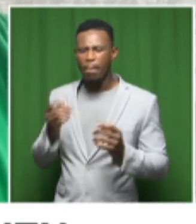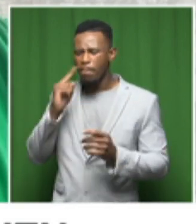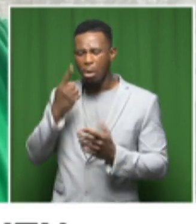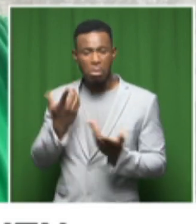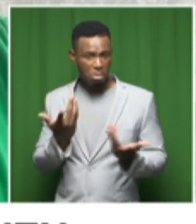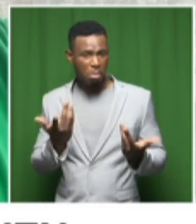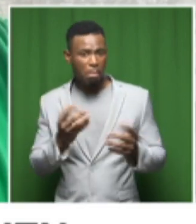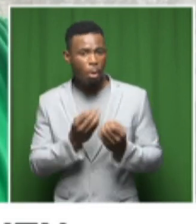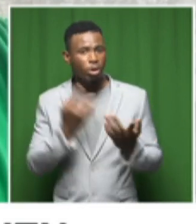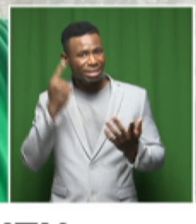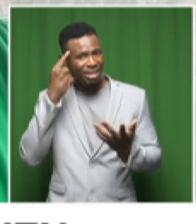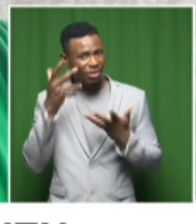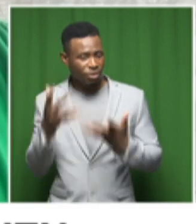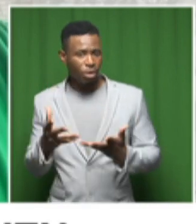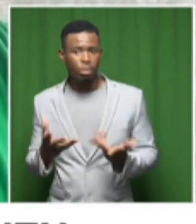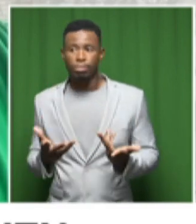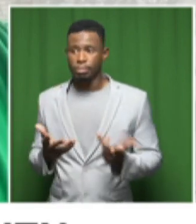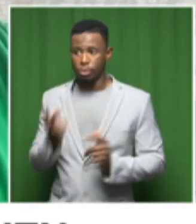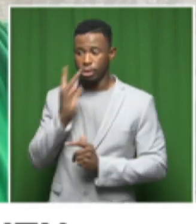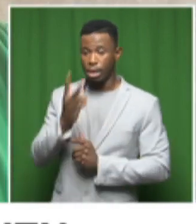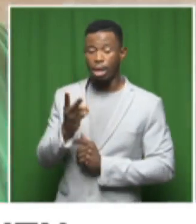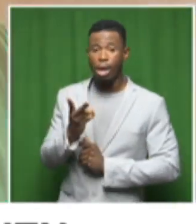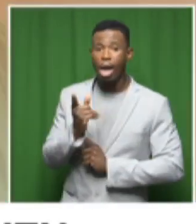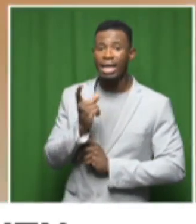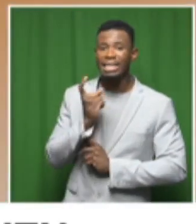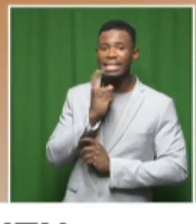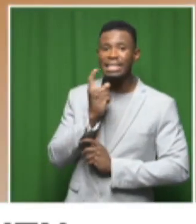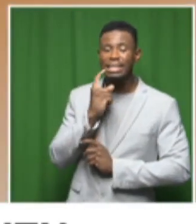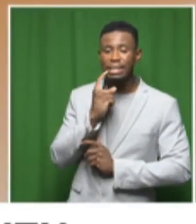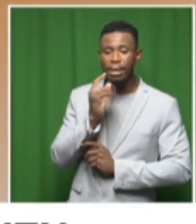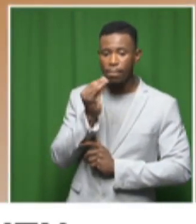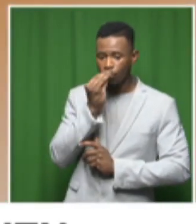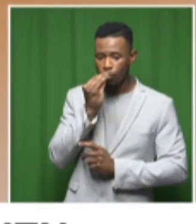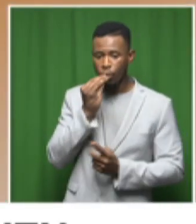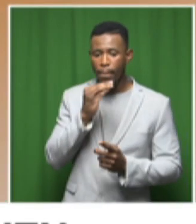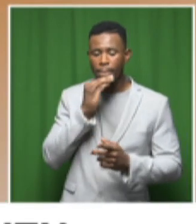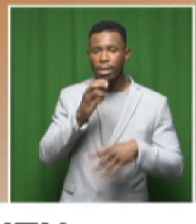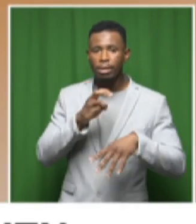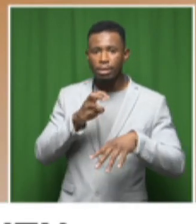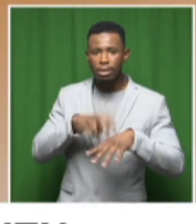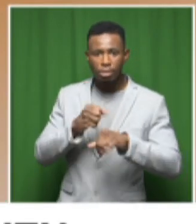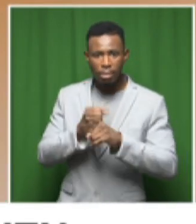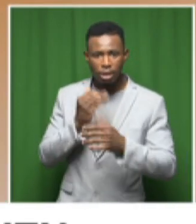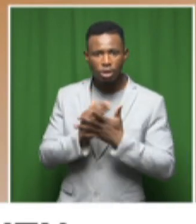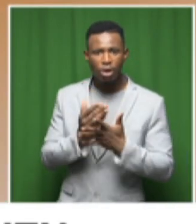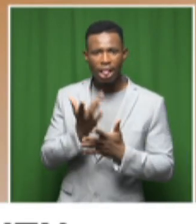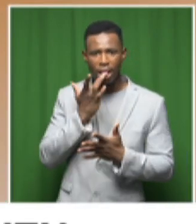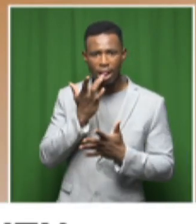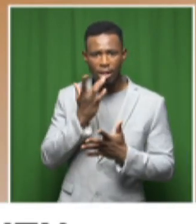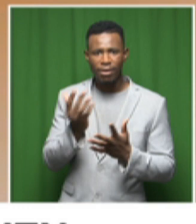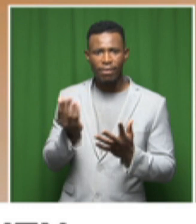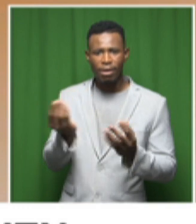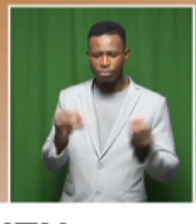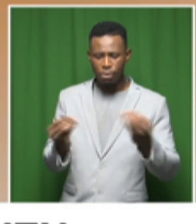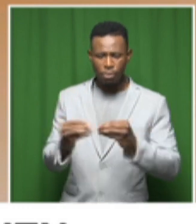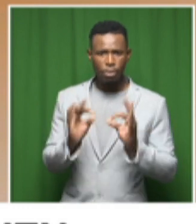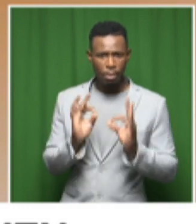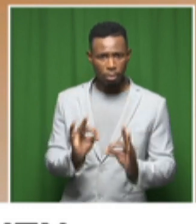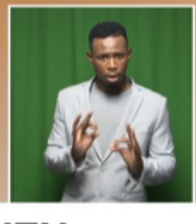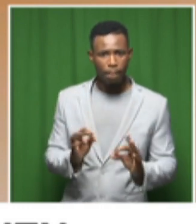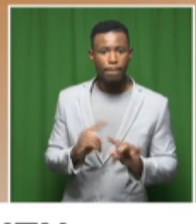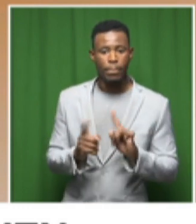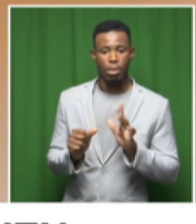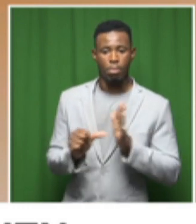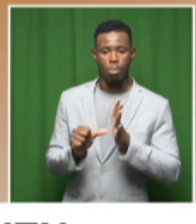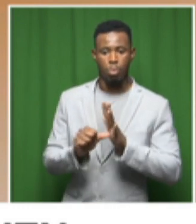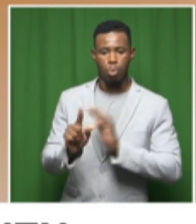Listen, when it comes to easy meals, you need to get the flavors right, Yes, okay? yes. But the most important thing is knowing